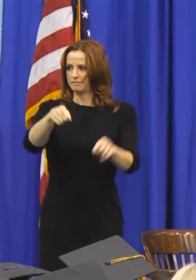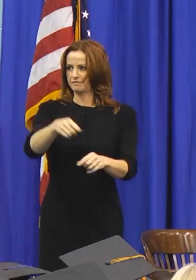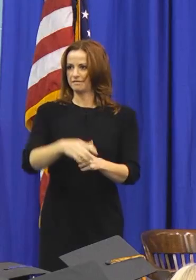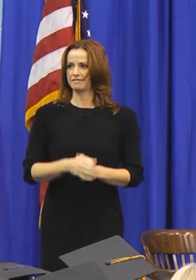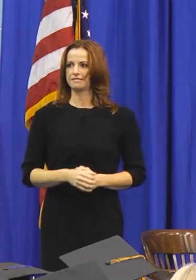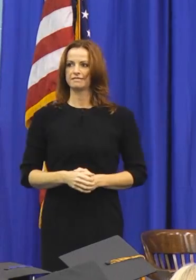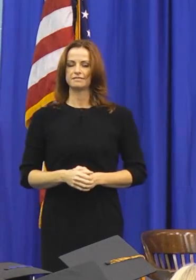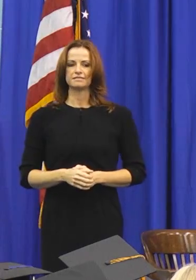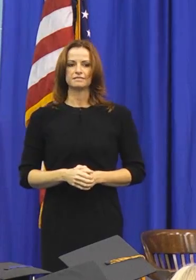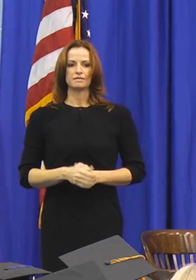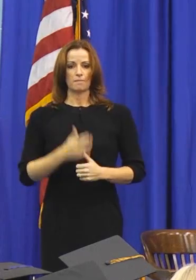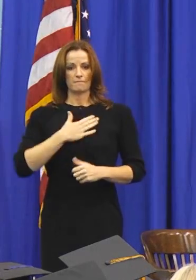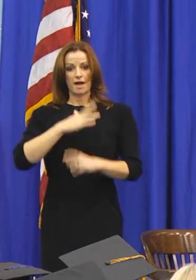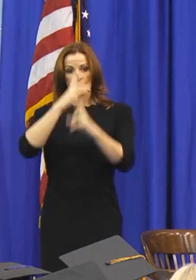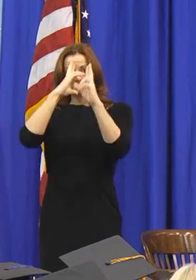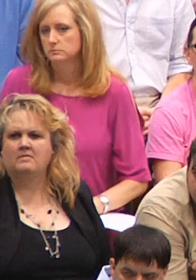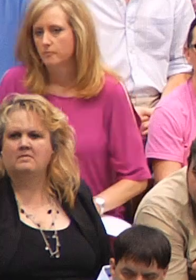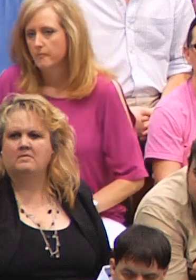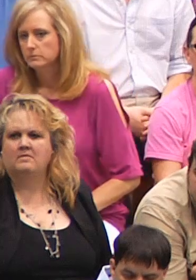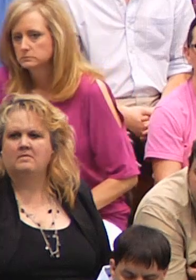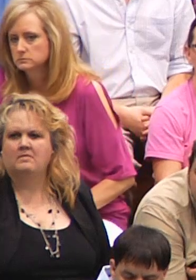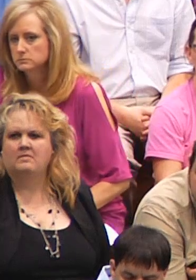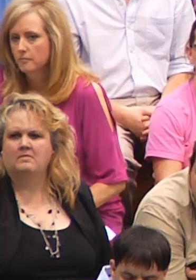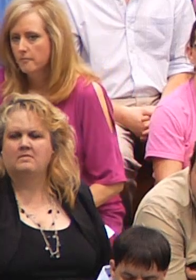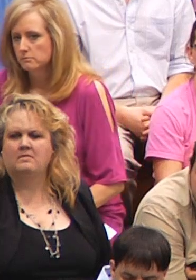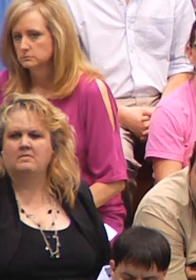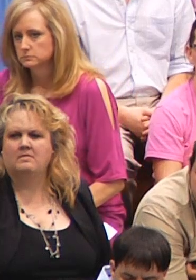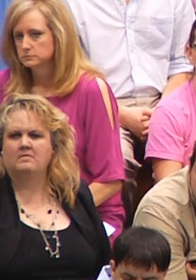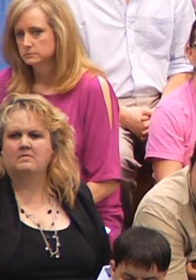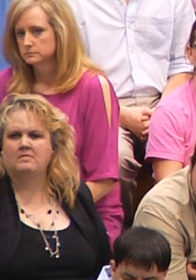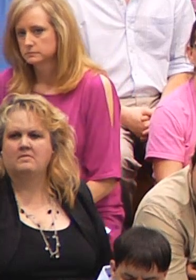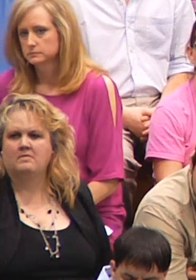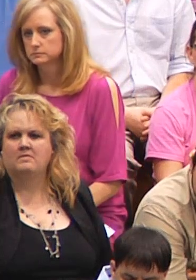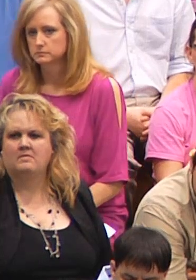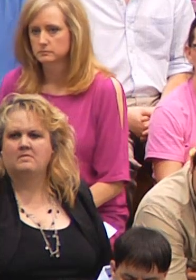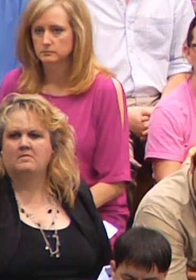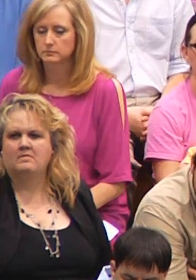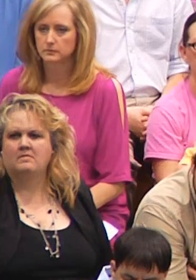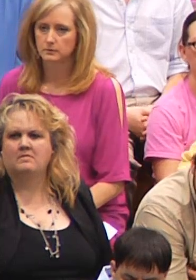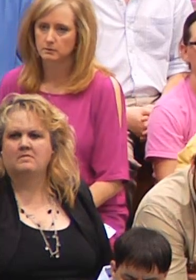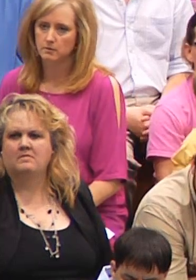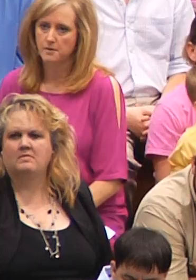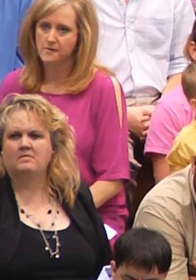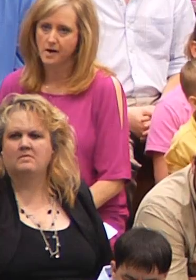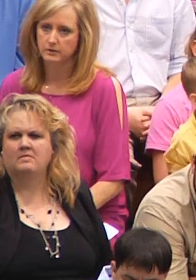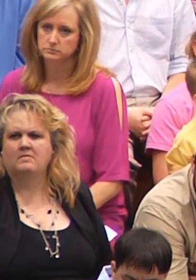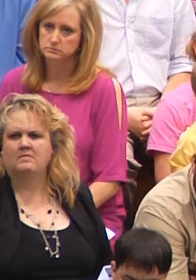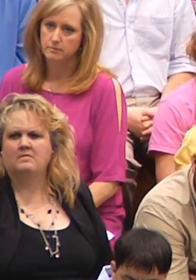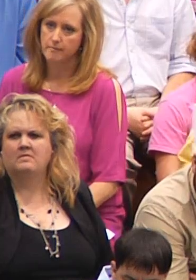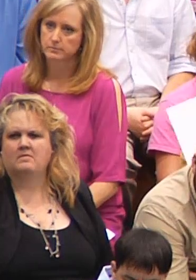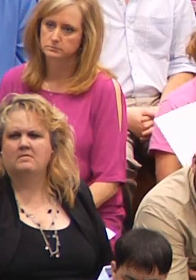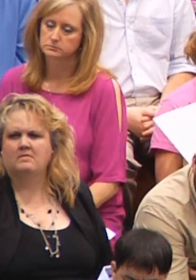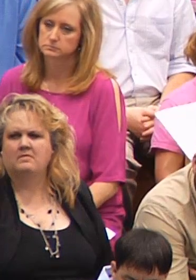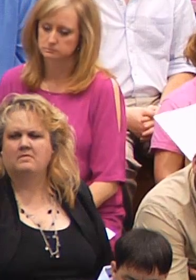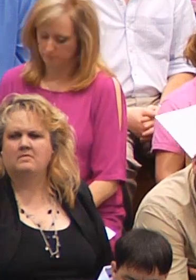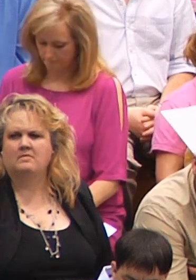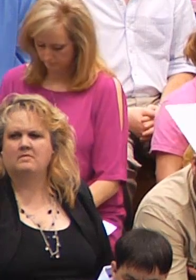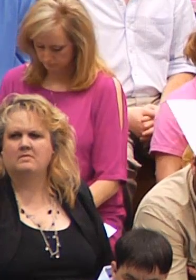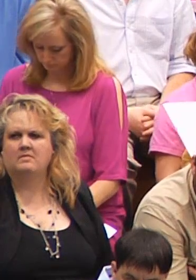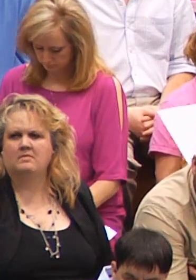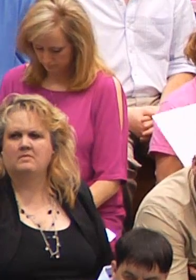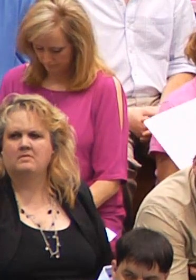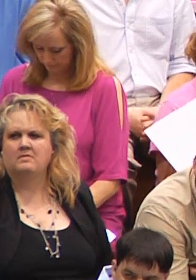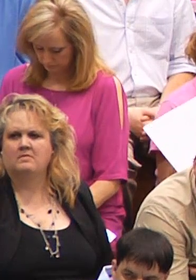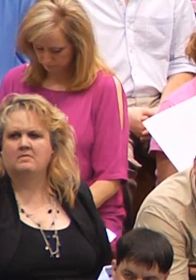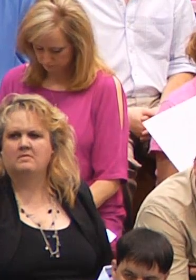Graduates, you have my respect for the hard work which has required many sacrifices. I can remember when I started going to